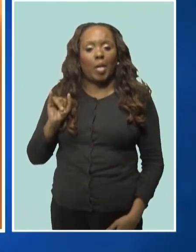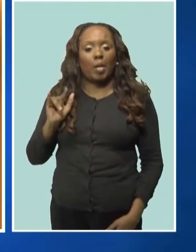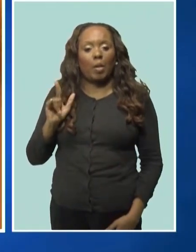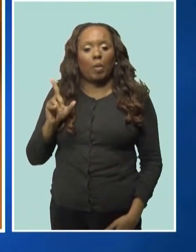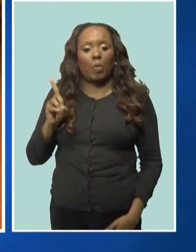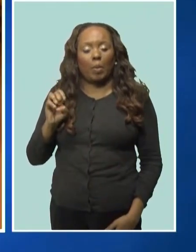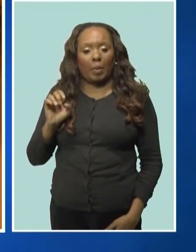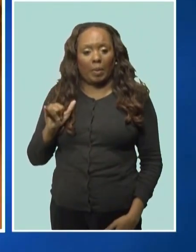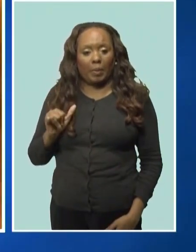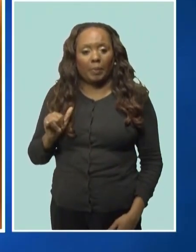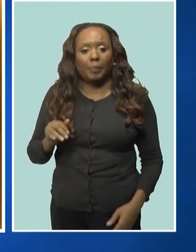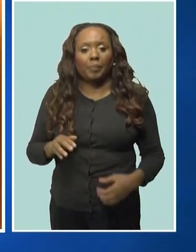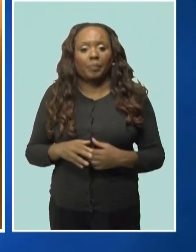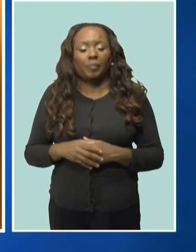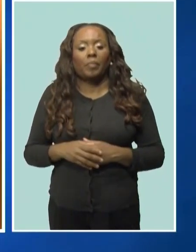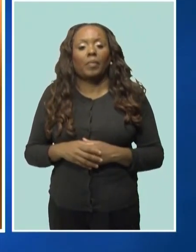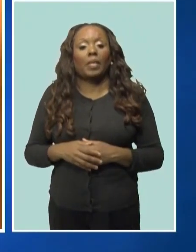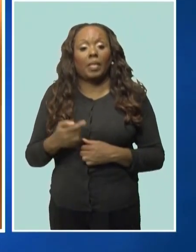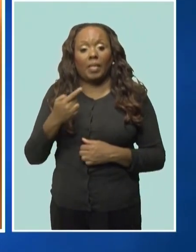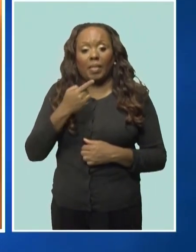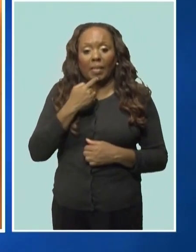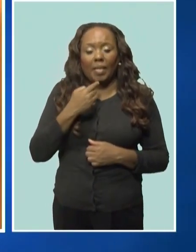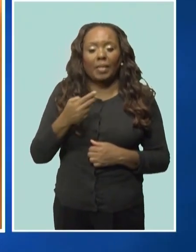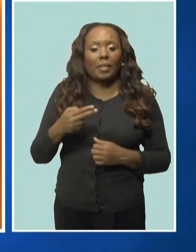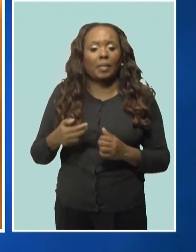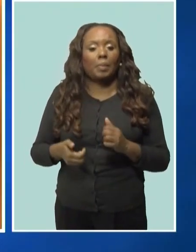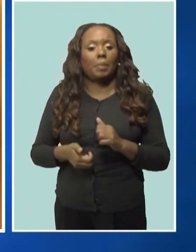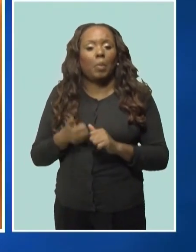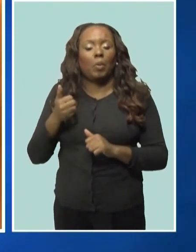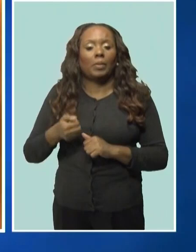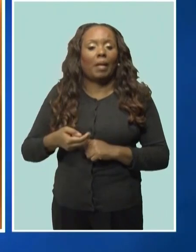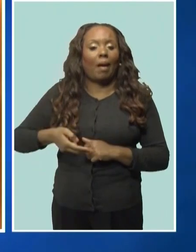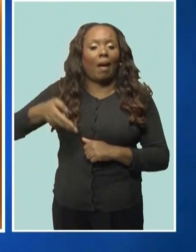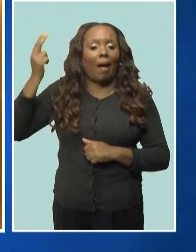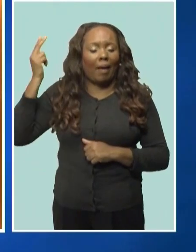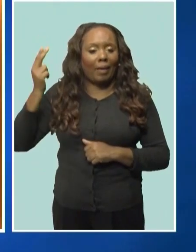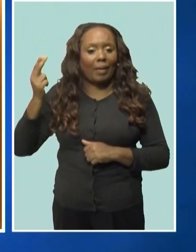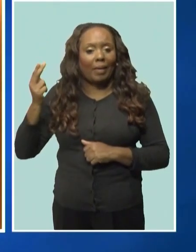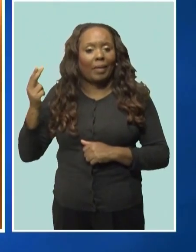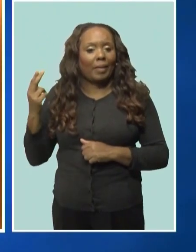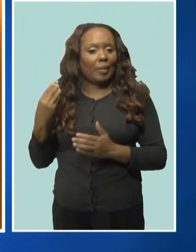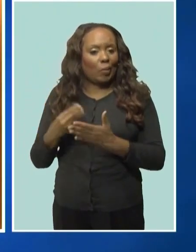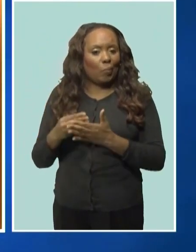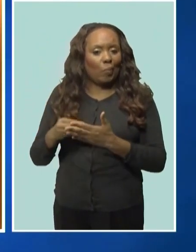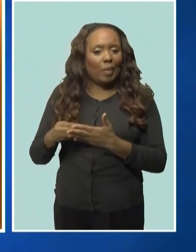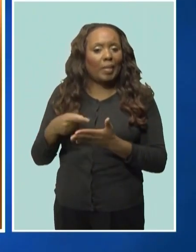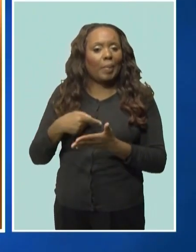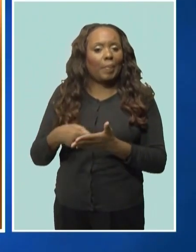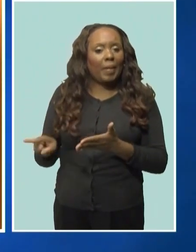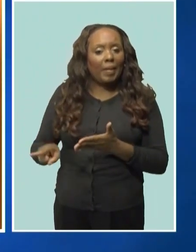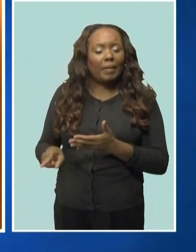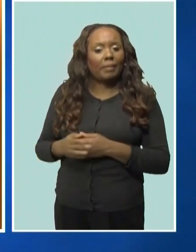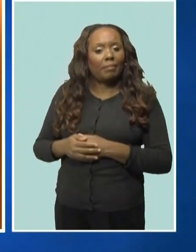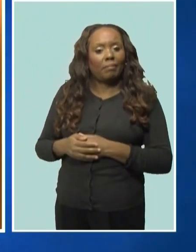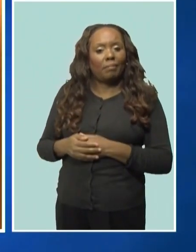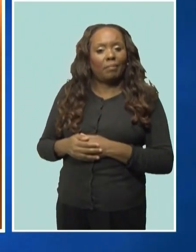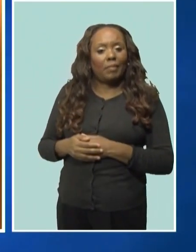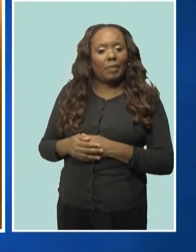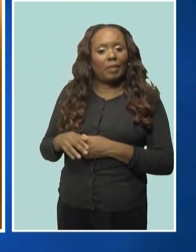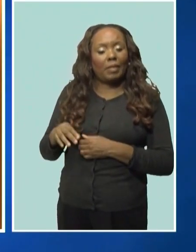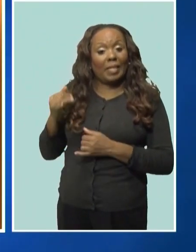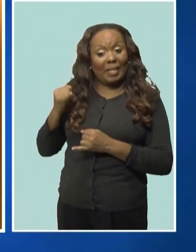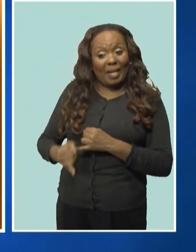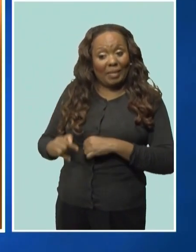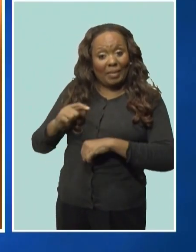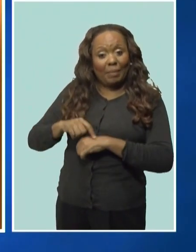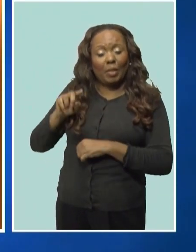presentation today, lottery officials disclosed it is the highest jackpot paid out since 2007. Germain told the media he may